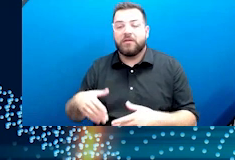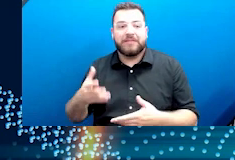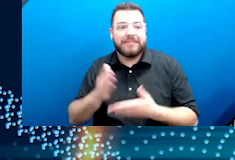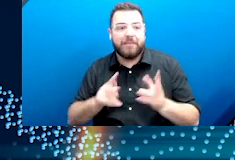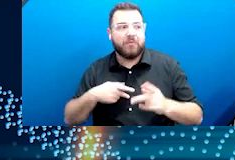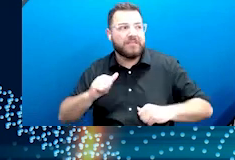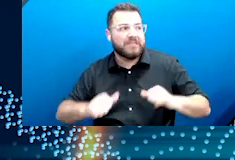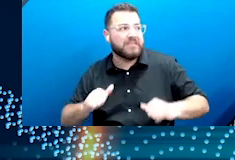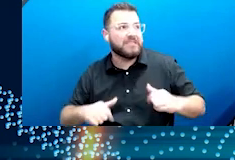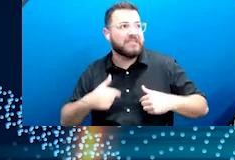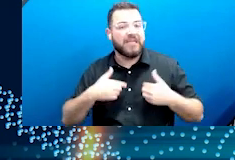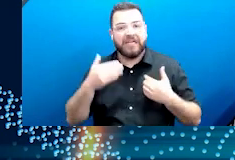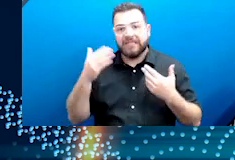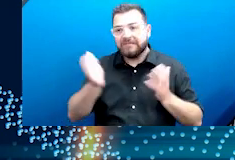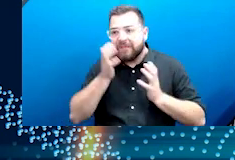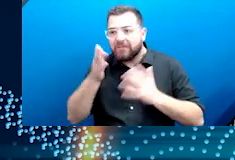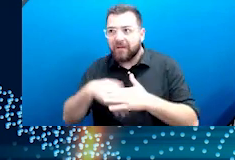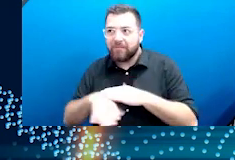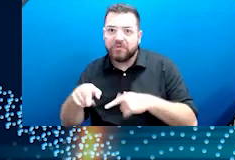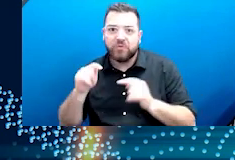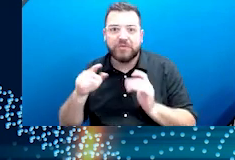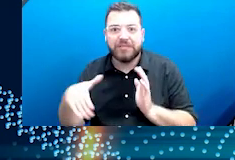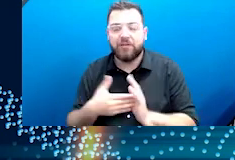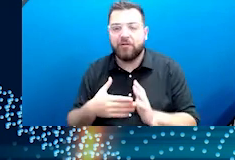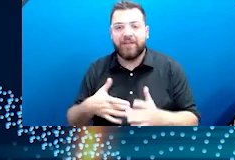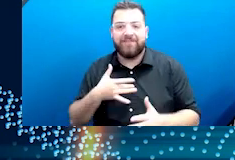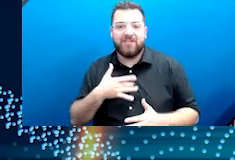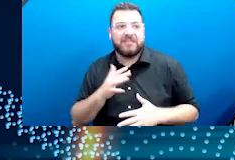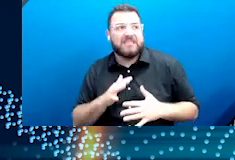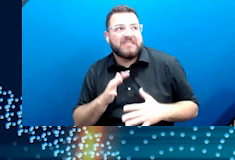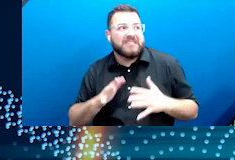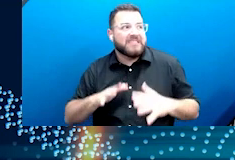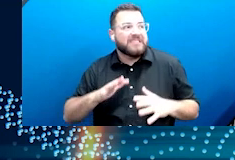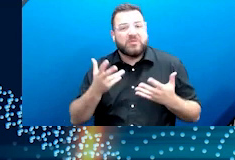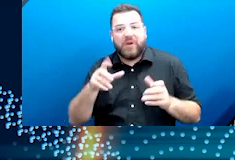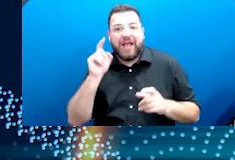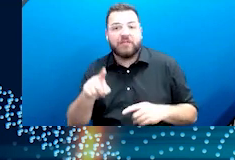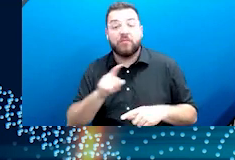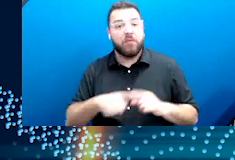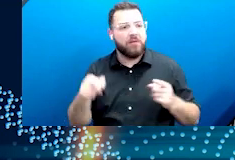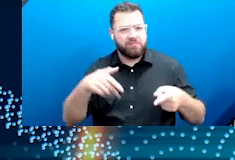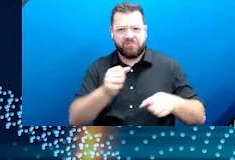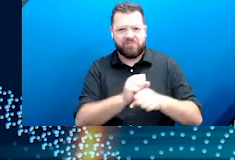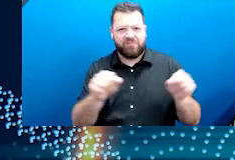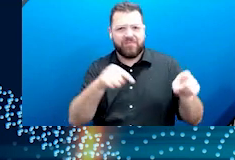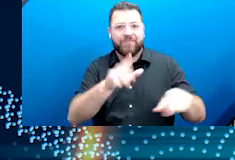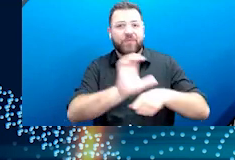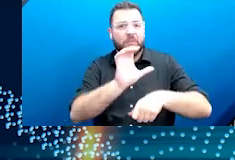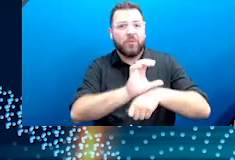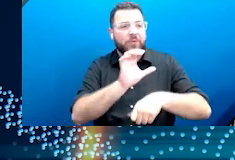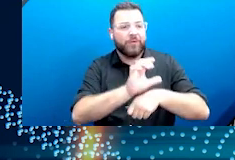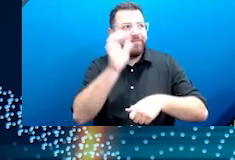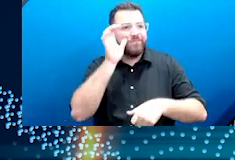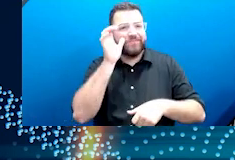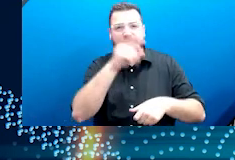really embarrassed about asking a simple question. This gives you the ability to, it's faceless, it's a computer. You can ask it anything. And